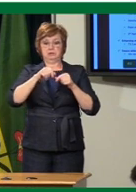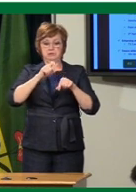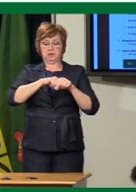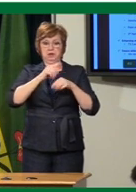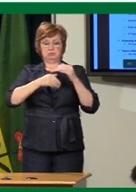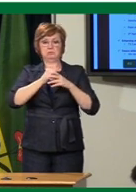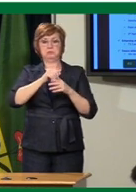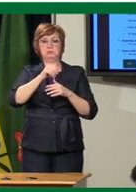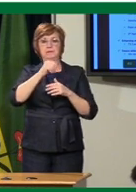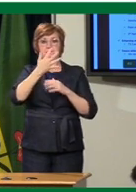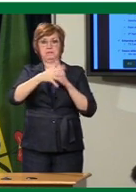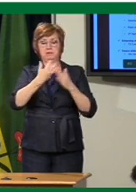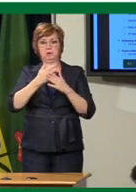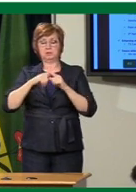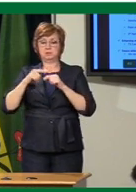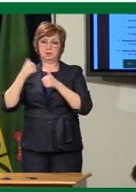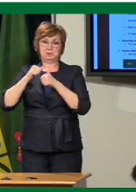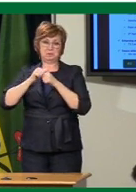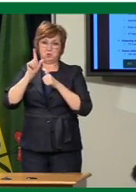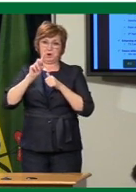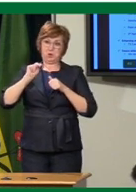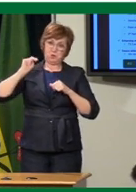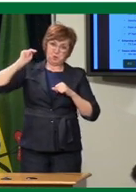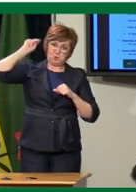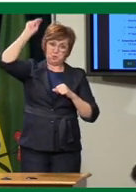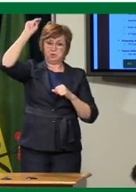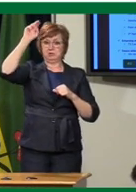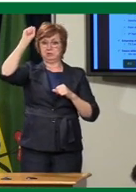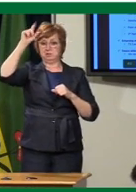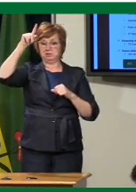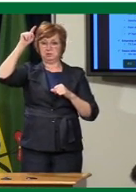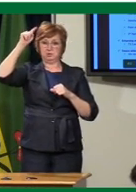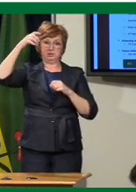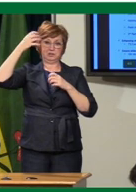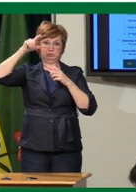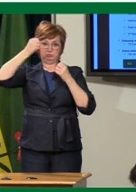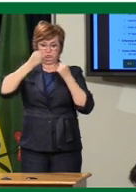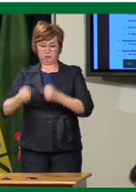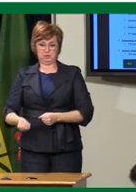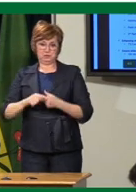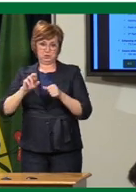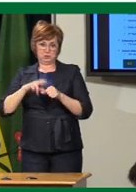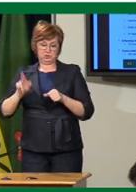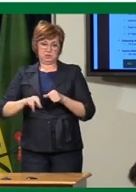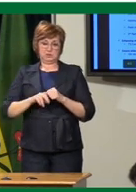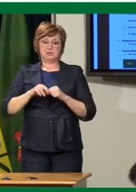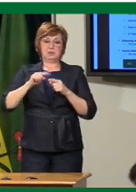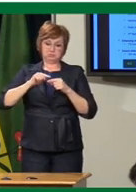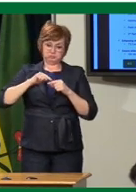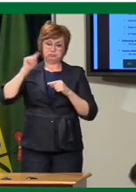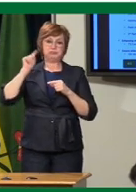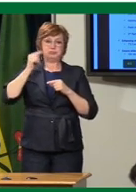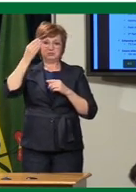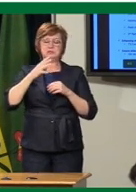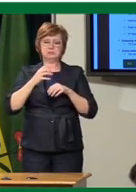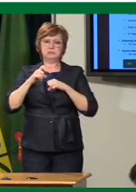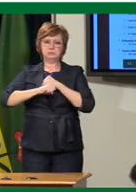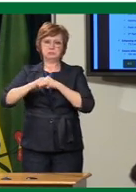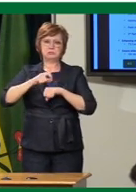average about 17 hours of transportation time in the province. Once the specimen arrives in the